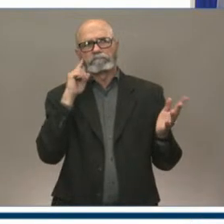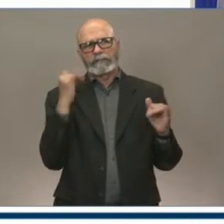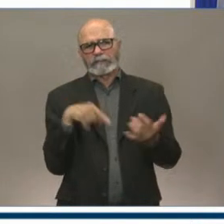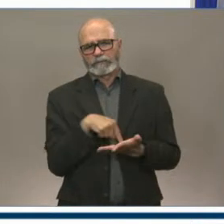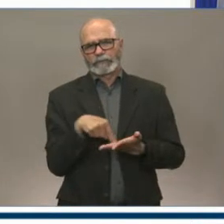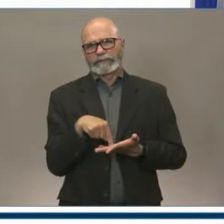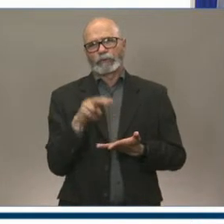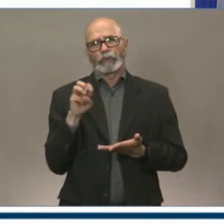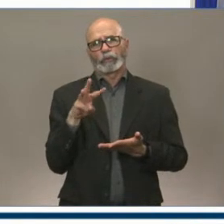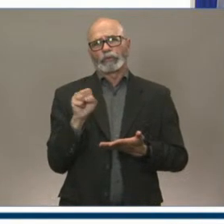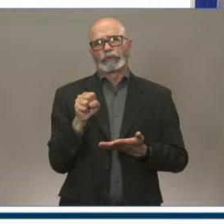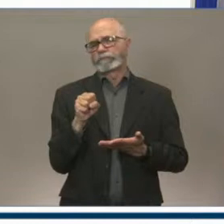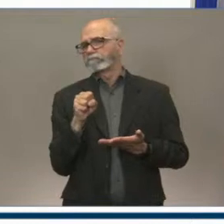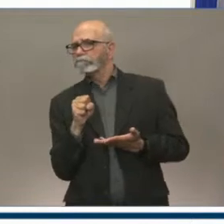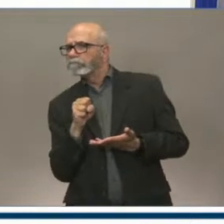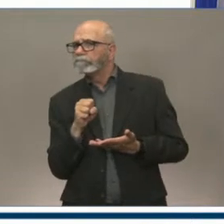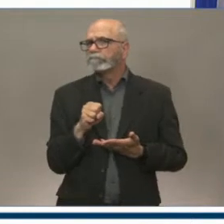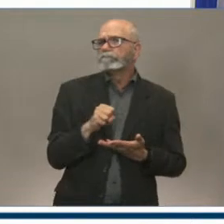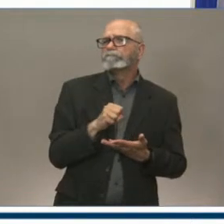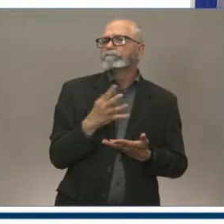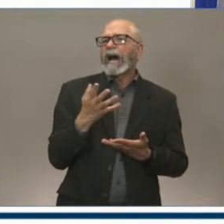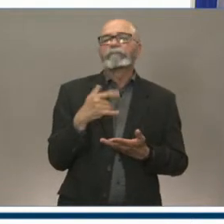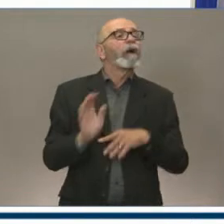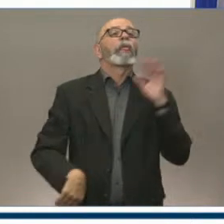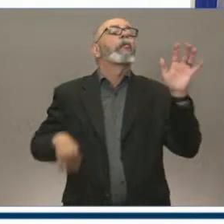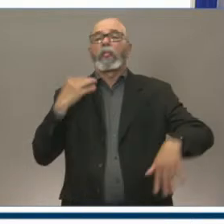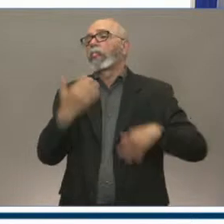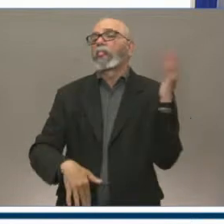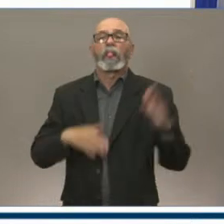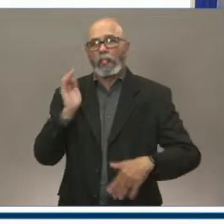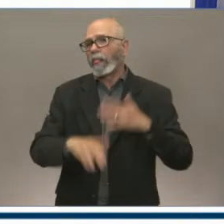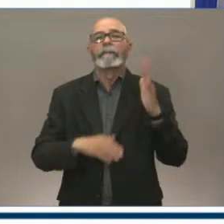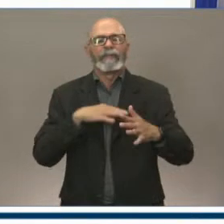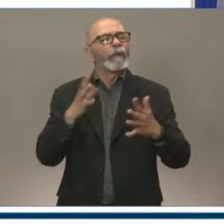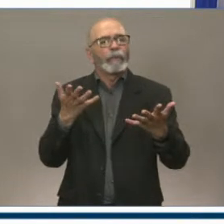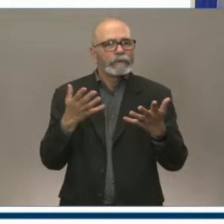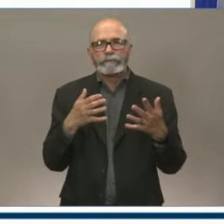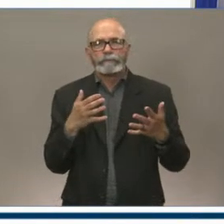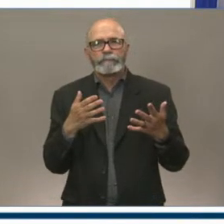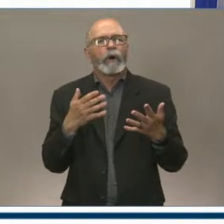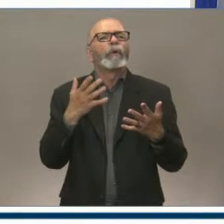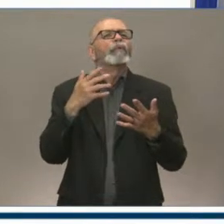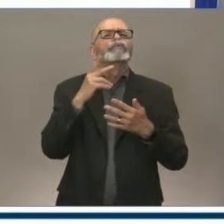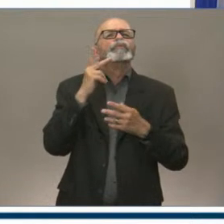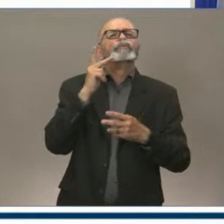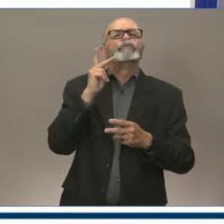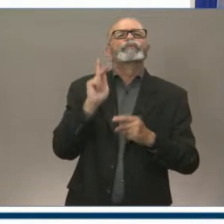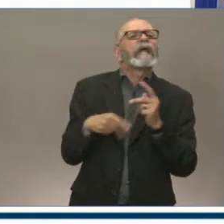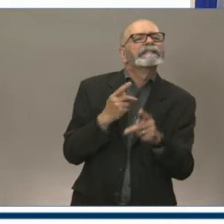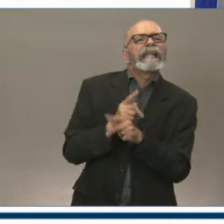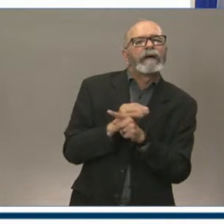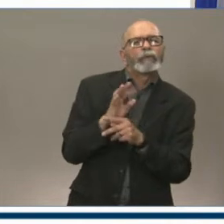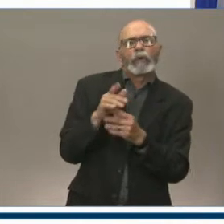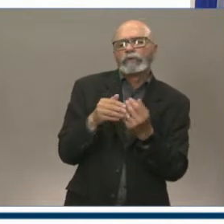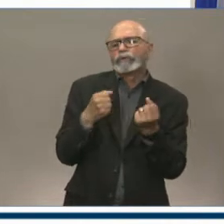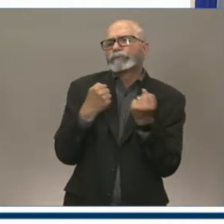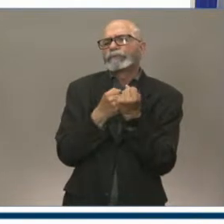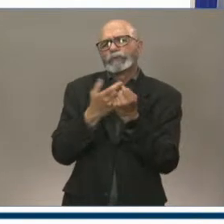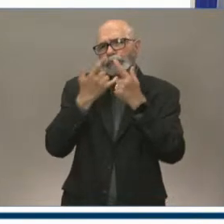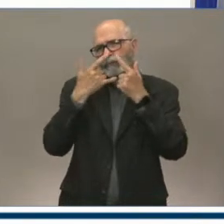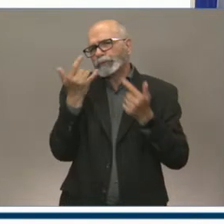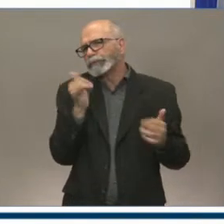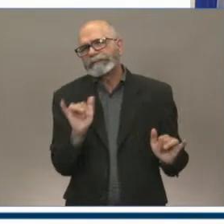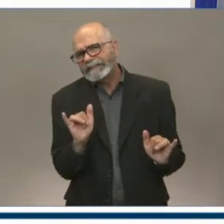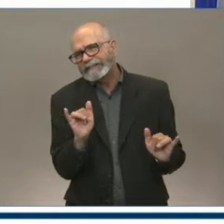that it's all happening very quickly, but can you sort of give an example of what type of added support or what would be different that